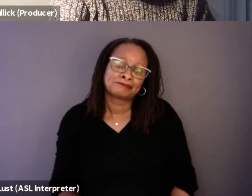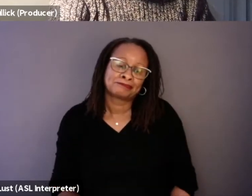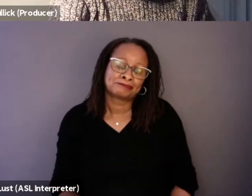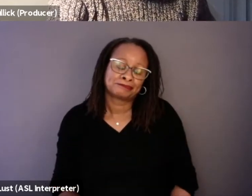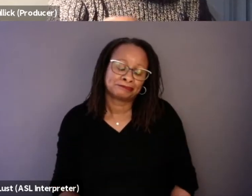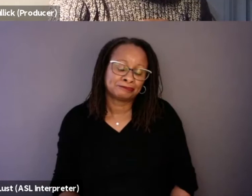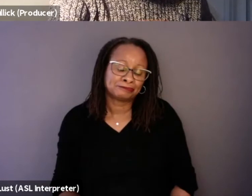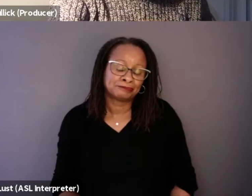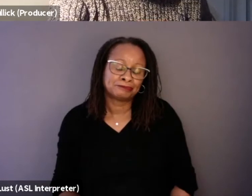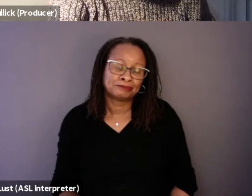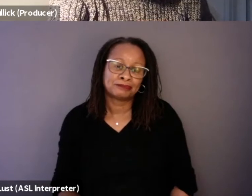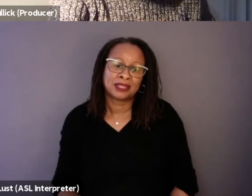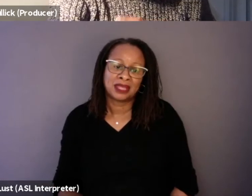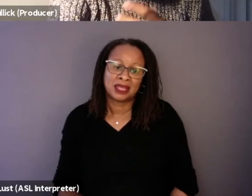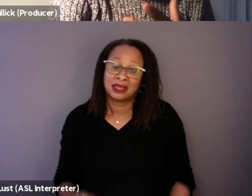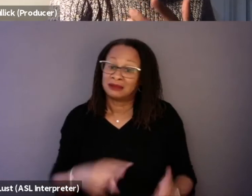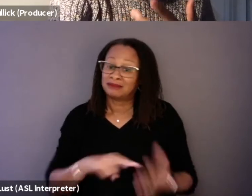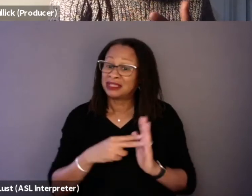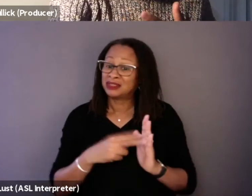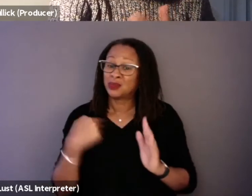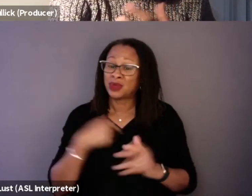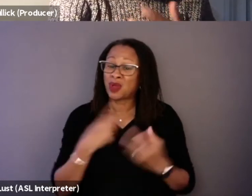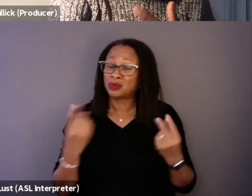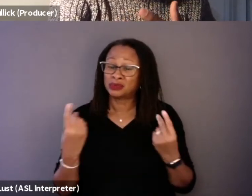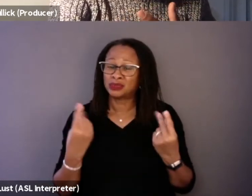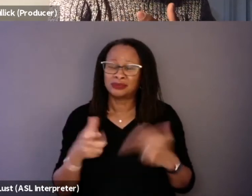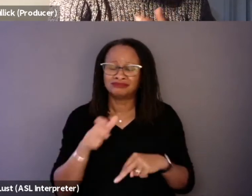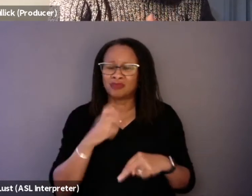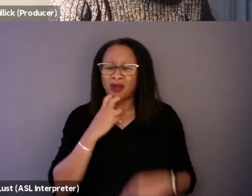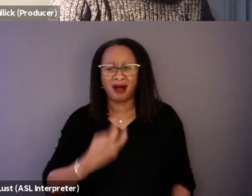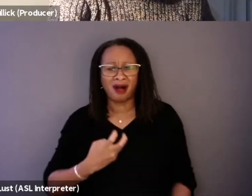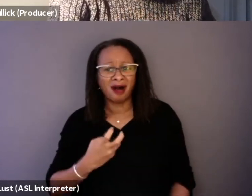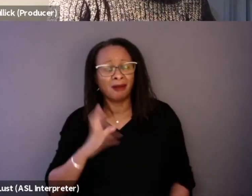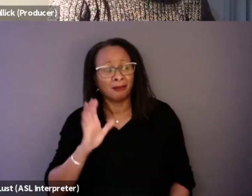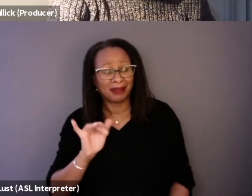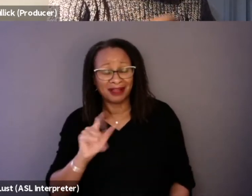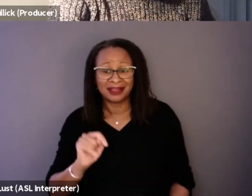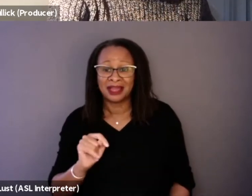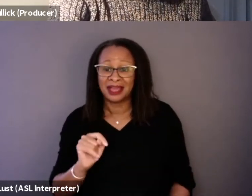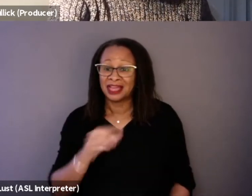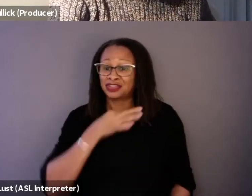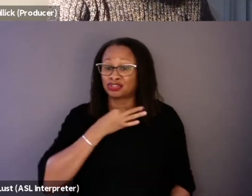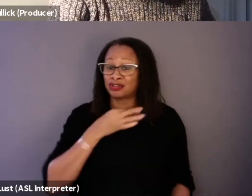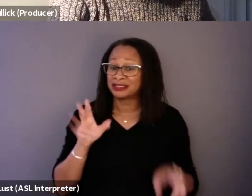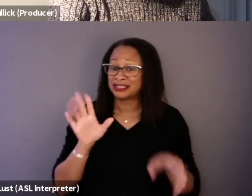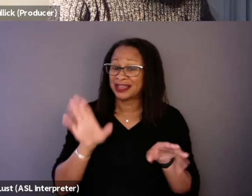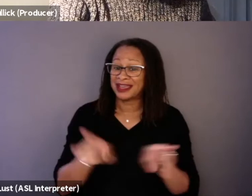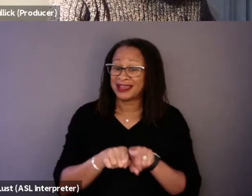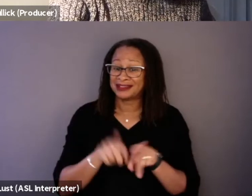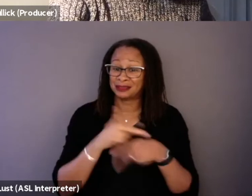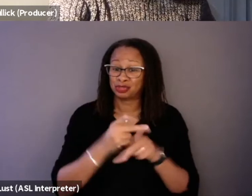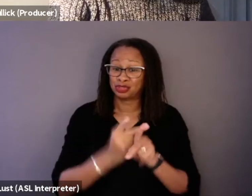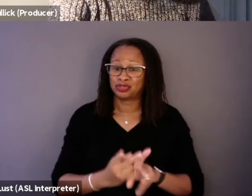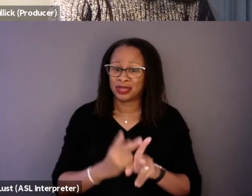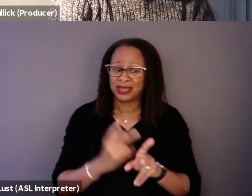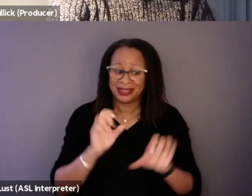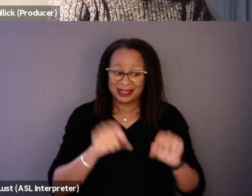means that we all sit in awe of it. And then you wonder as a producer, that can this film, which is so much,